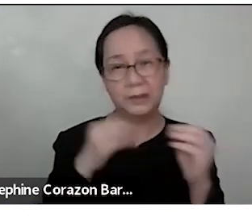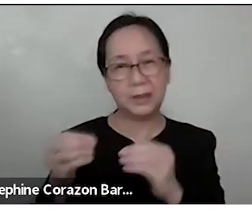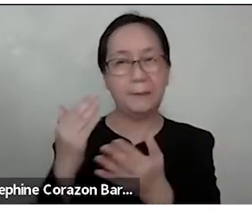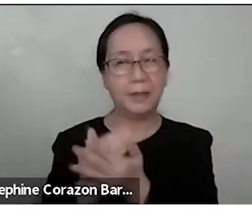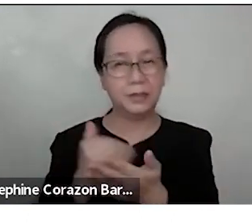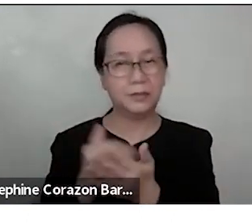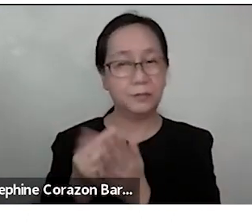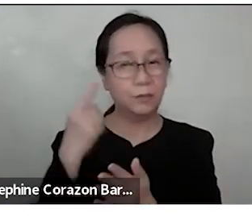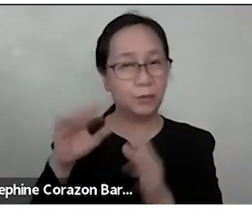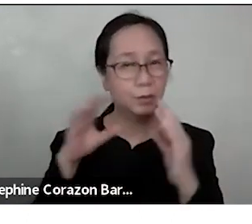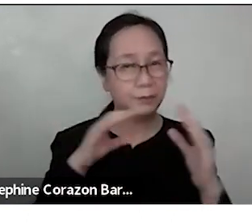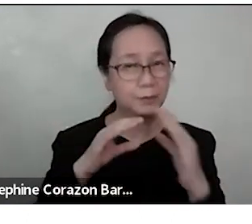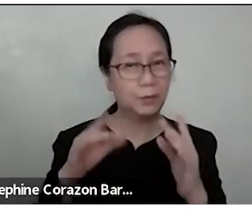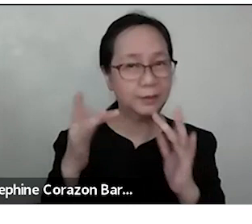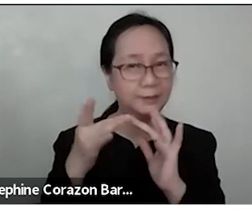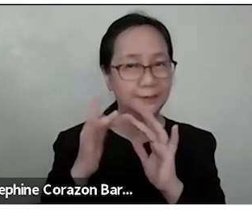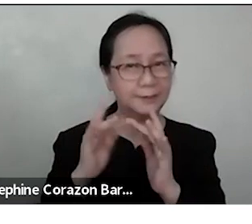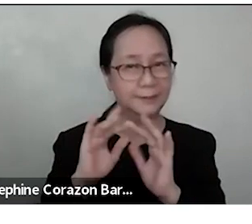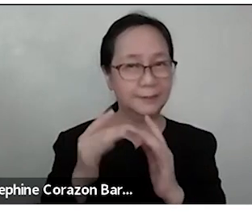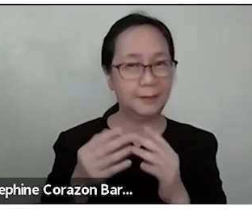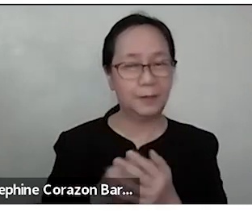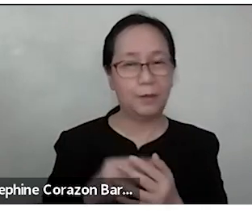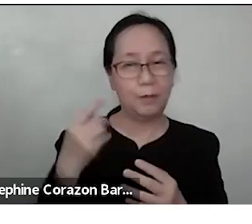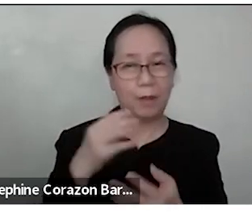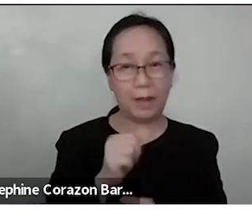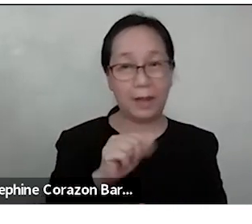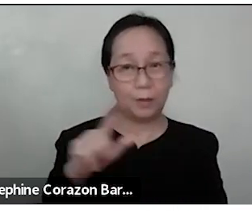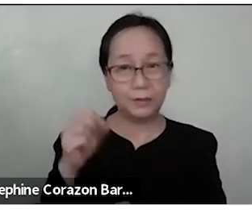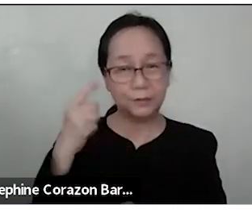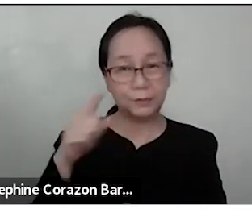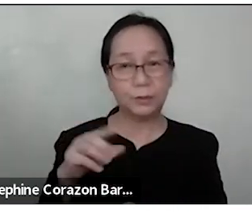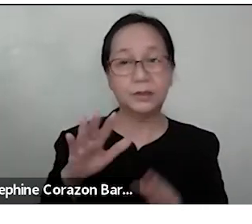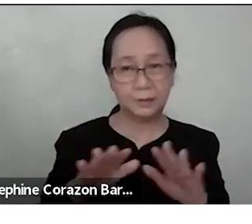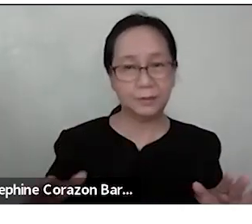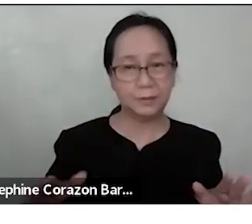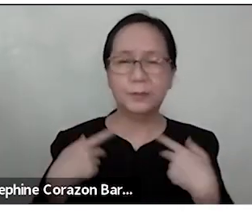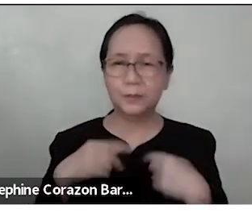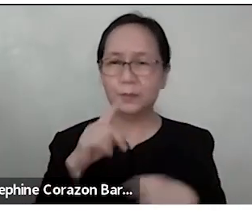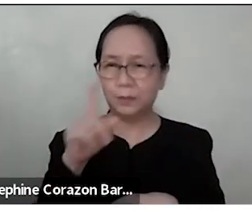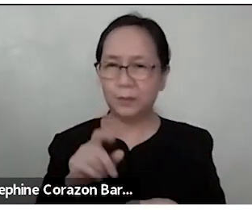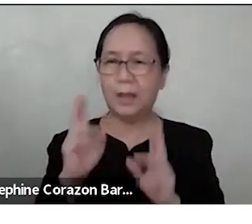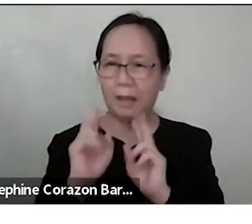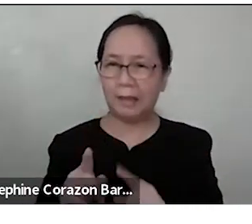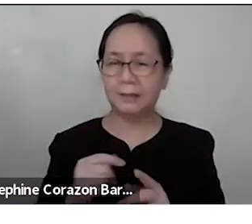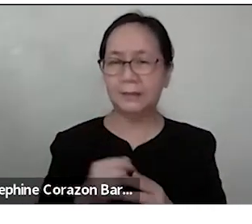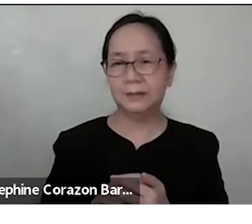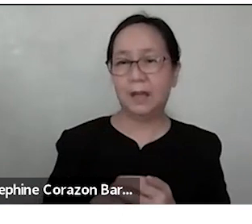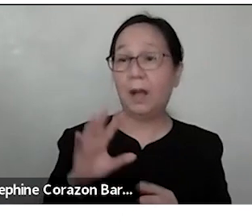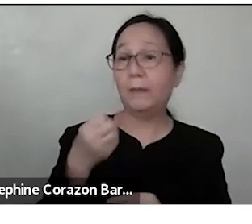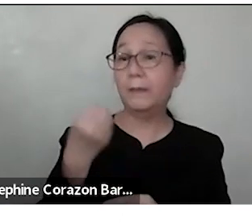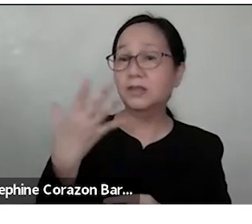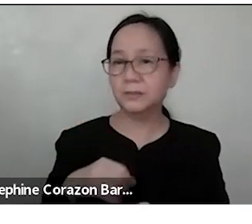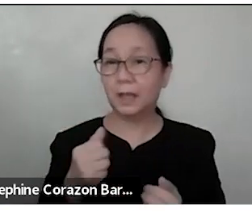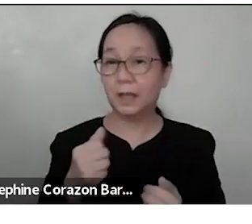for communication or internet data package allowance for children. We had to answer questions like, how much should the allowance